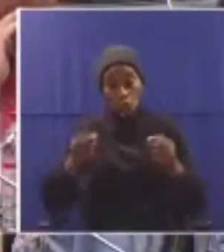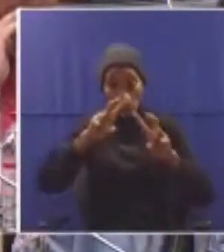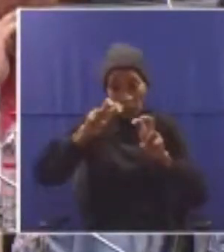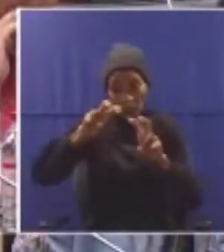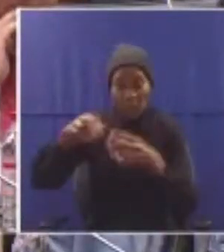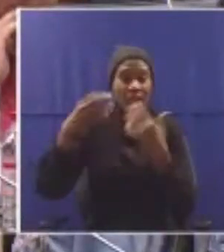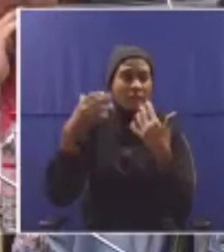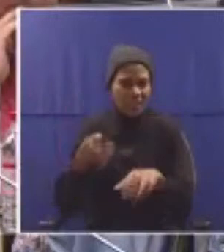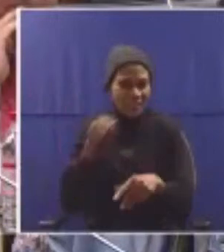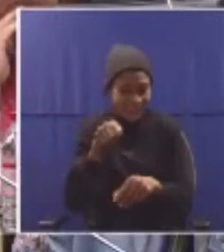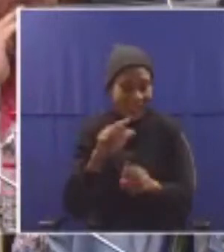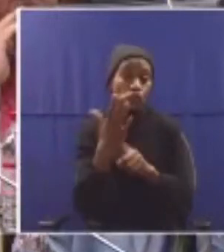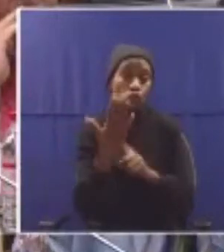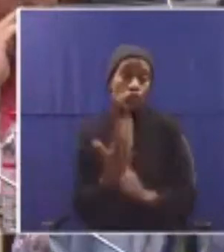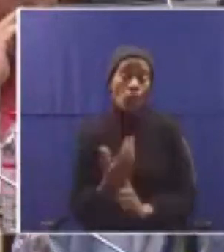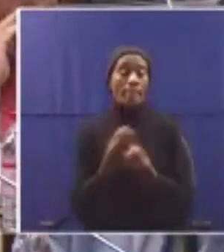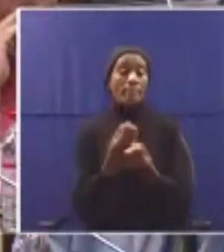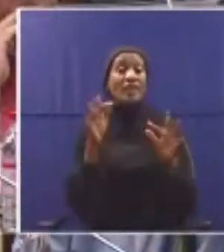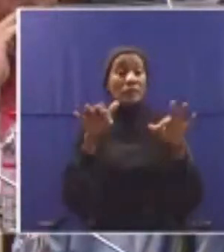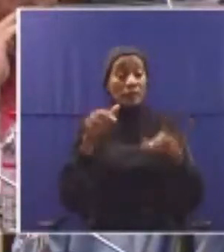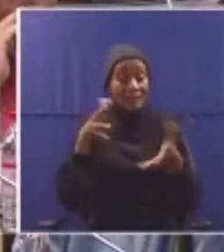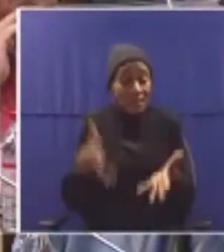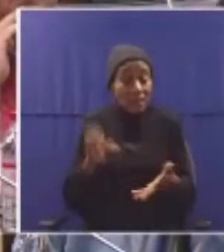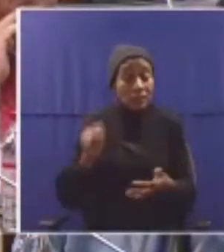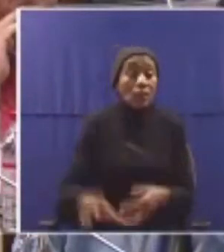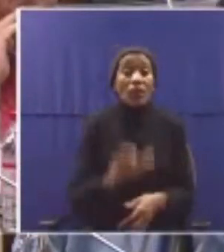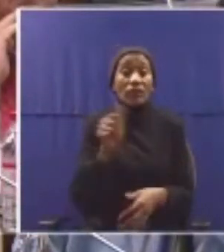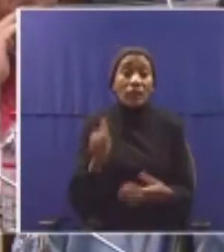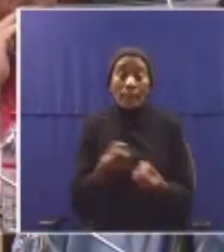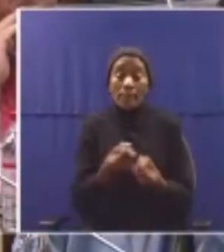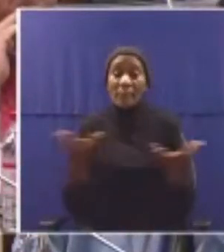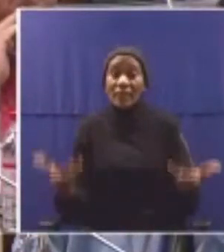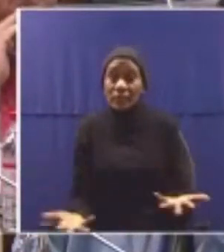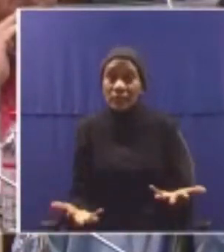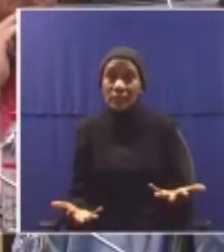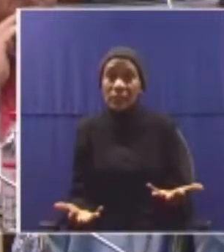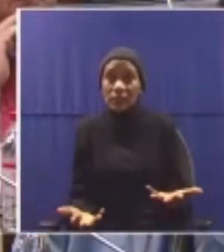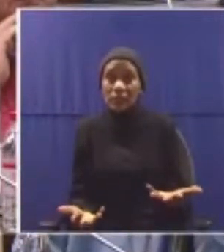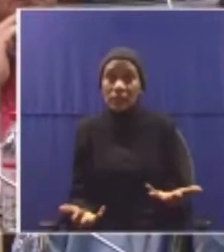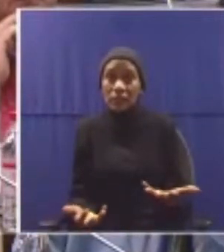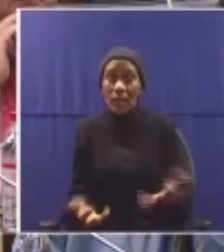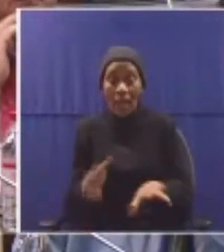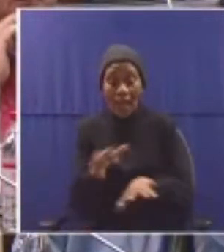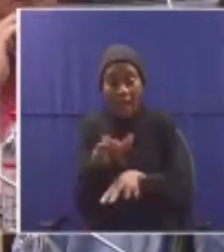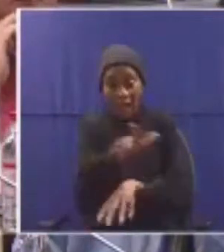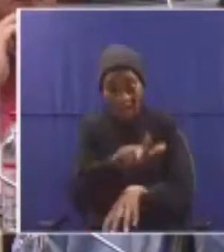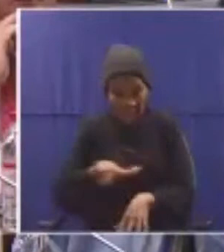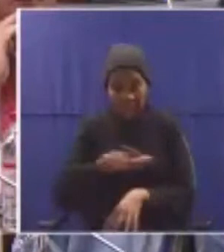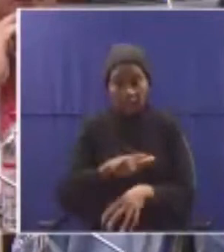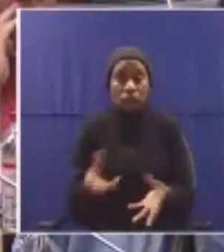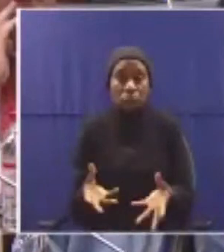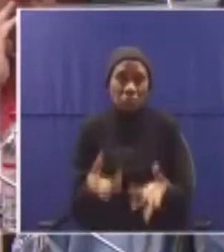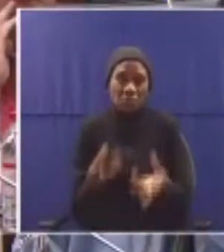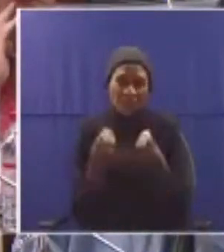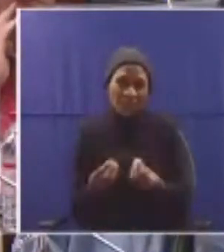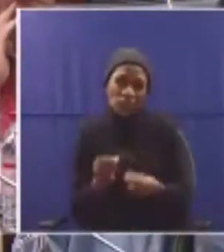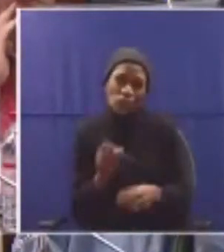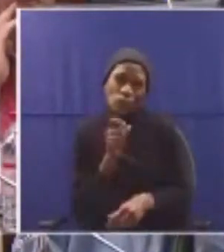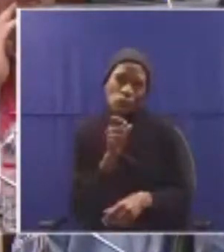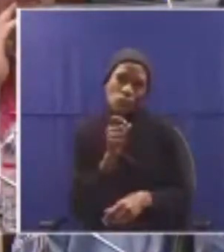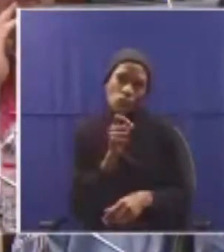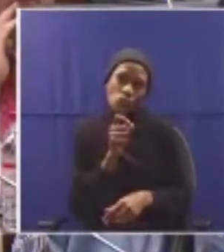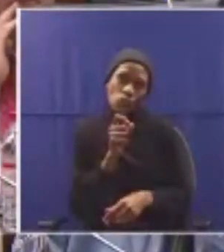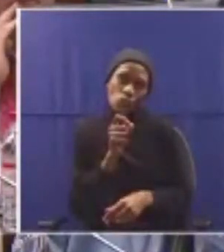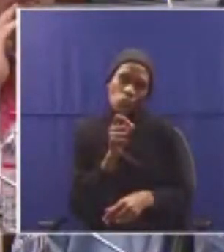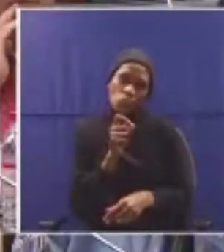which shows that the majority of South Africans places land, and especially agricultural land, very low on their list